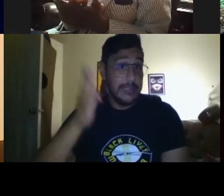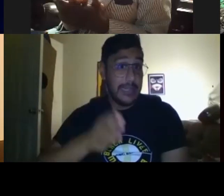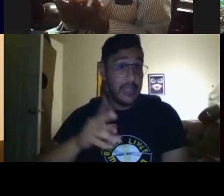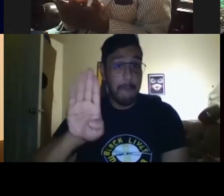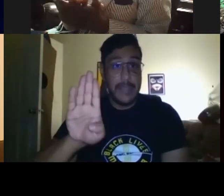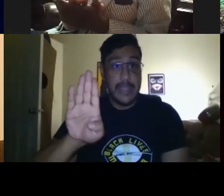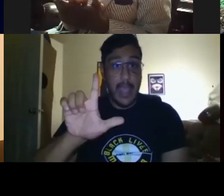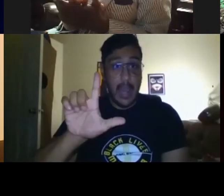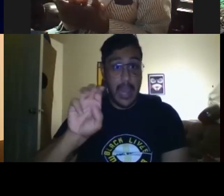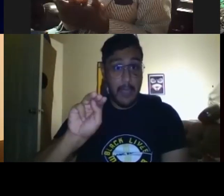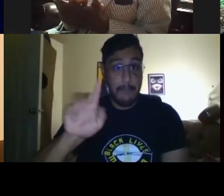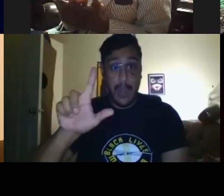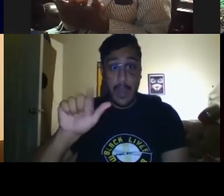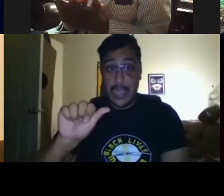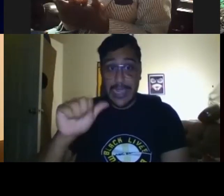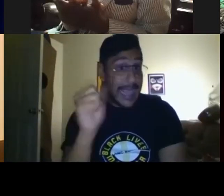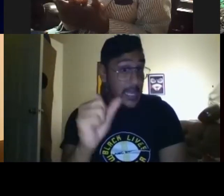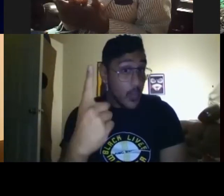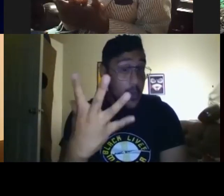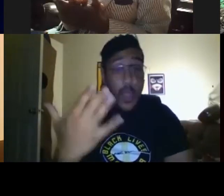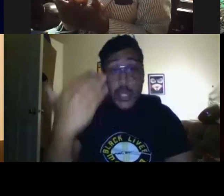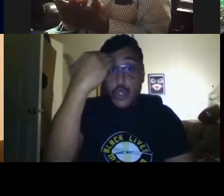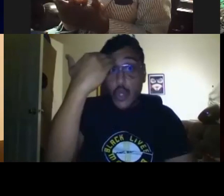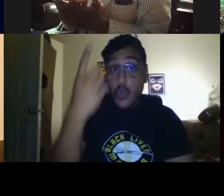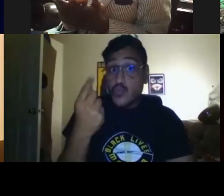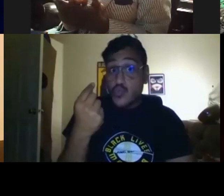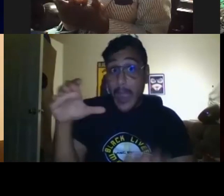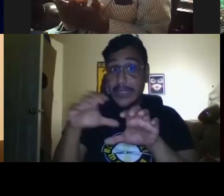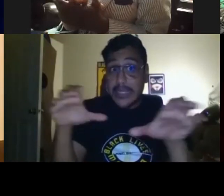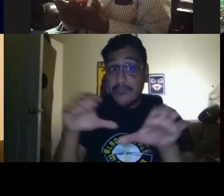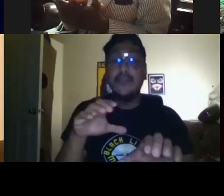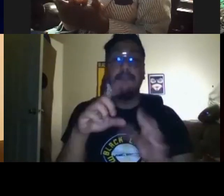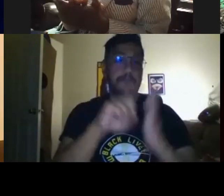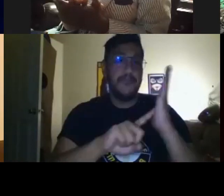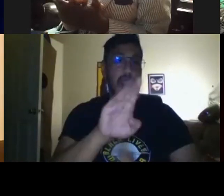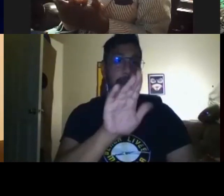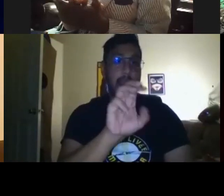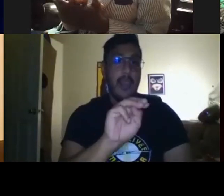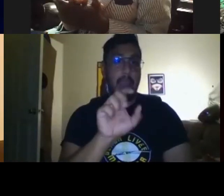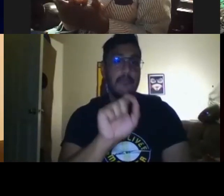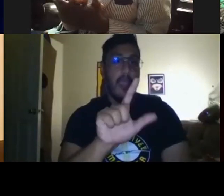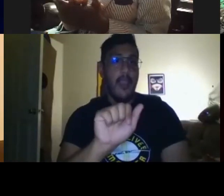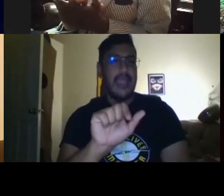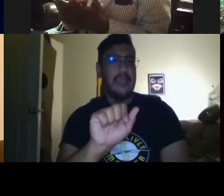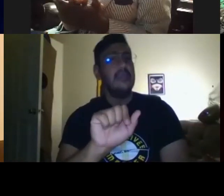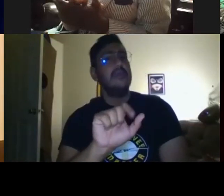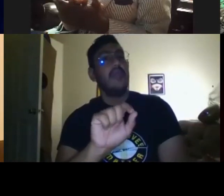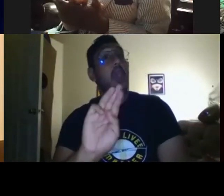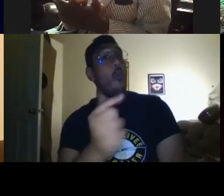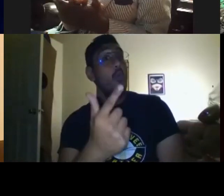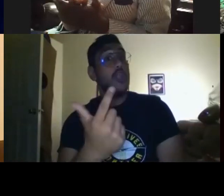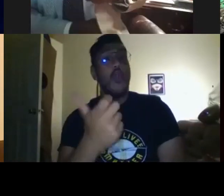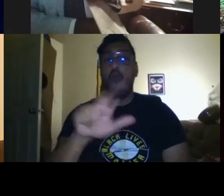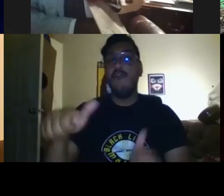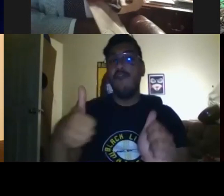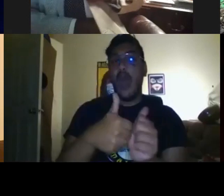Facebook.com/BLMLA. Anybody who wants to know what we're up to, please go to BLMLA.org or follow us on social media.